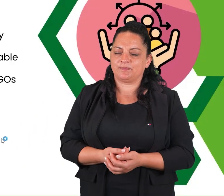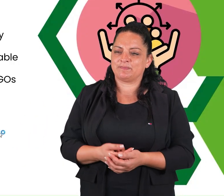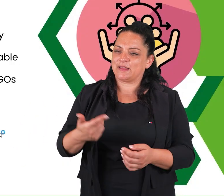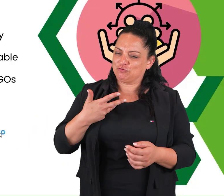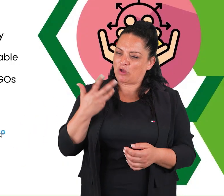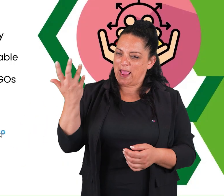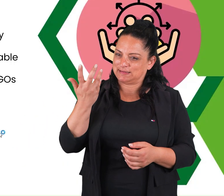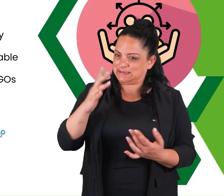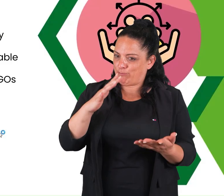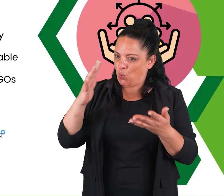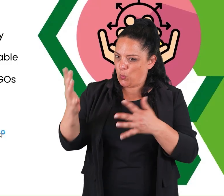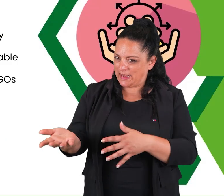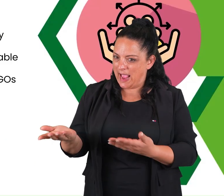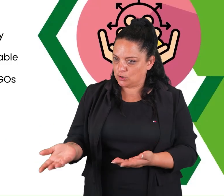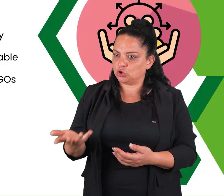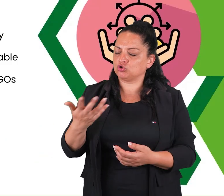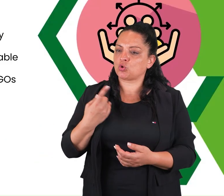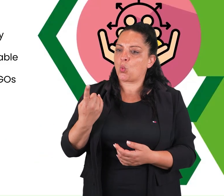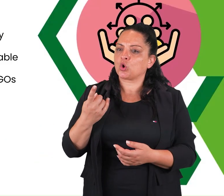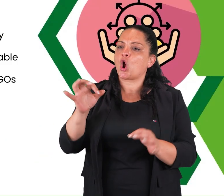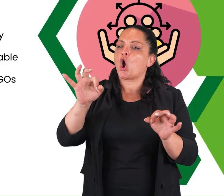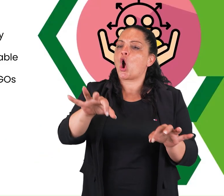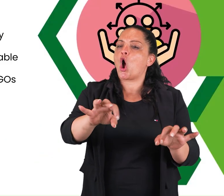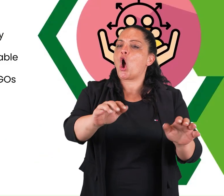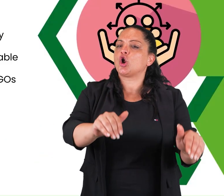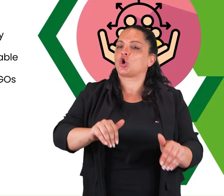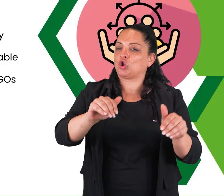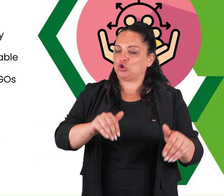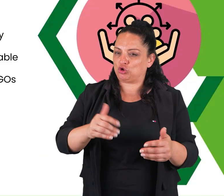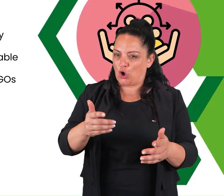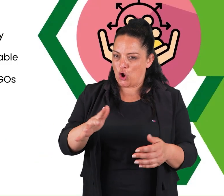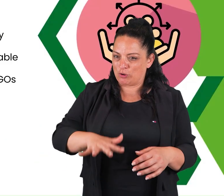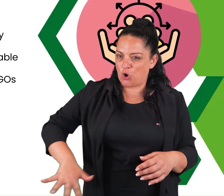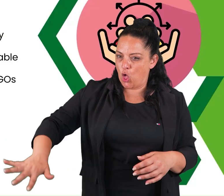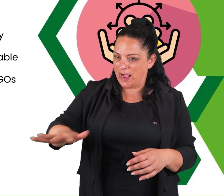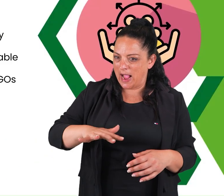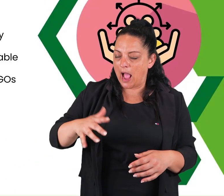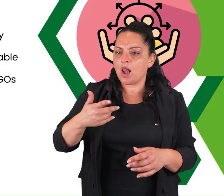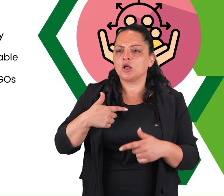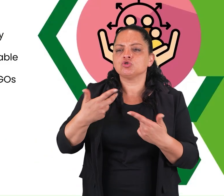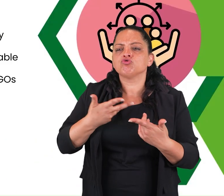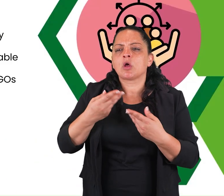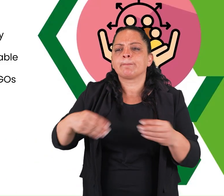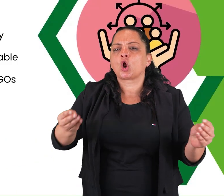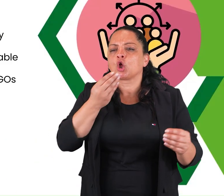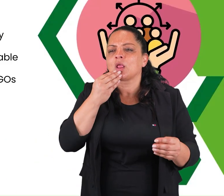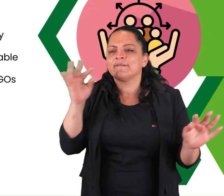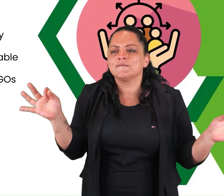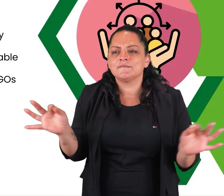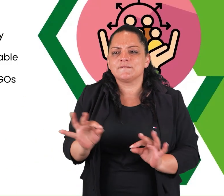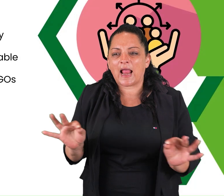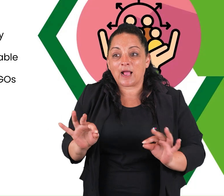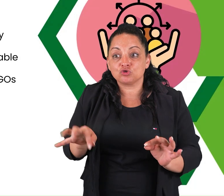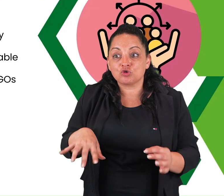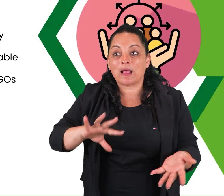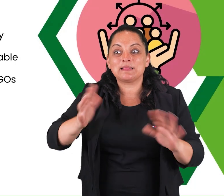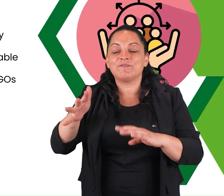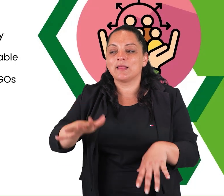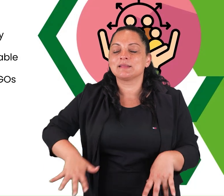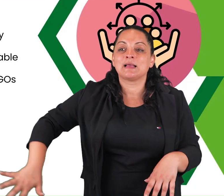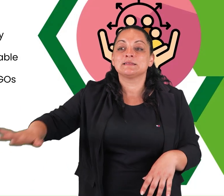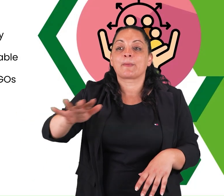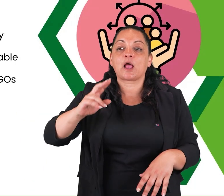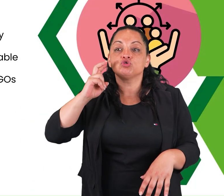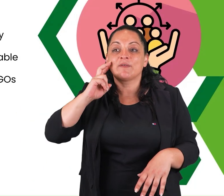also have an example. An urban community garden provides fresh produce and improves green spaces and